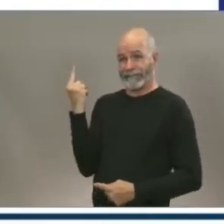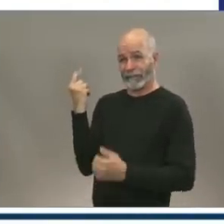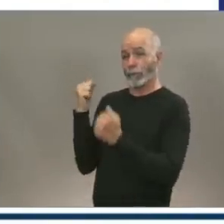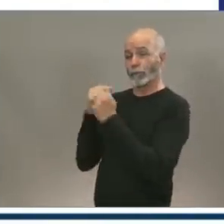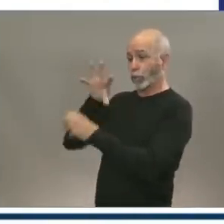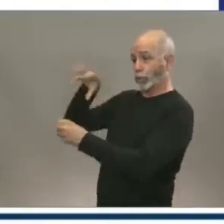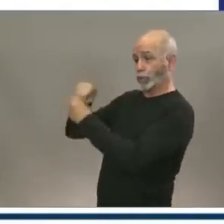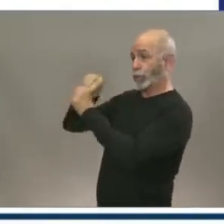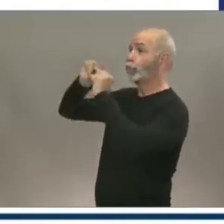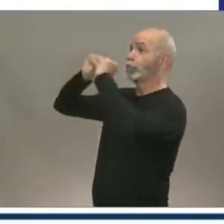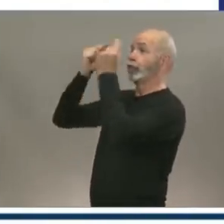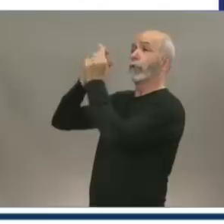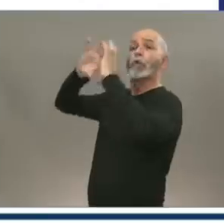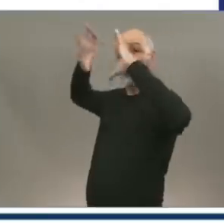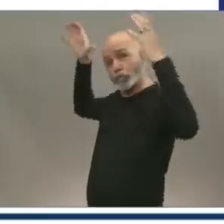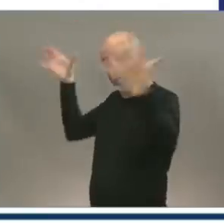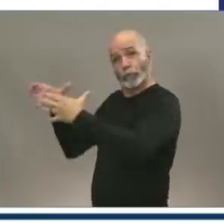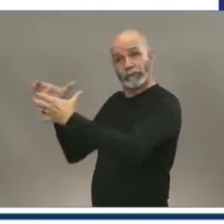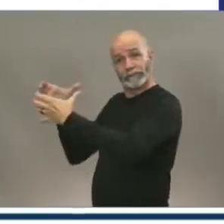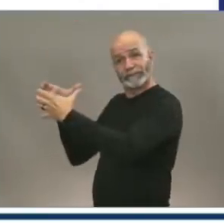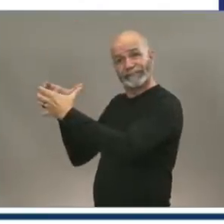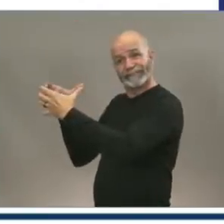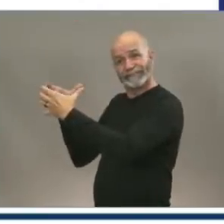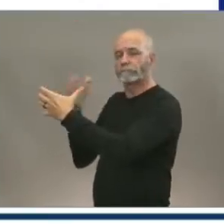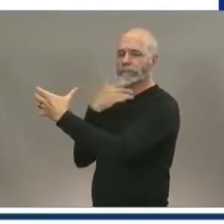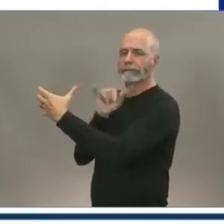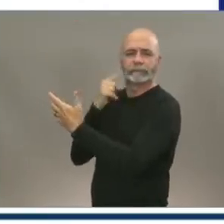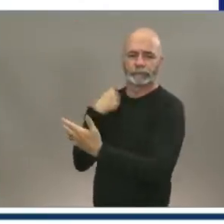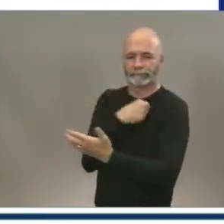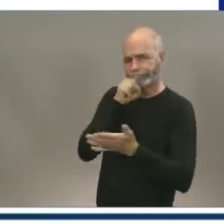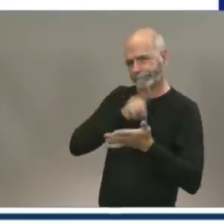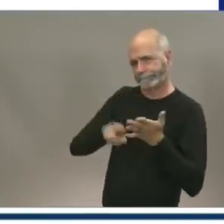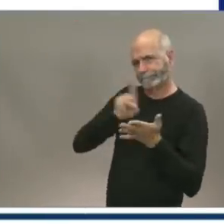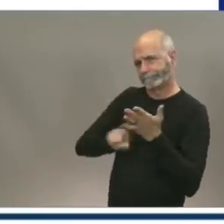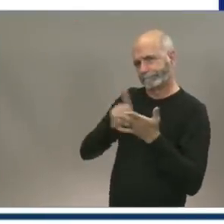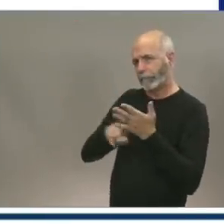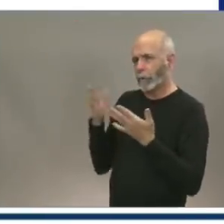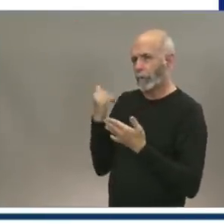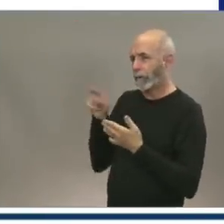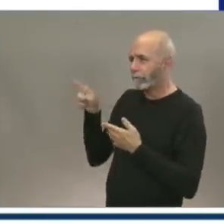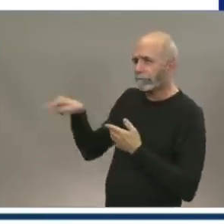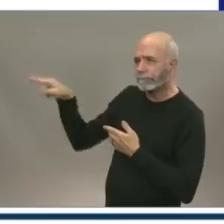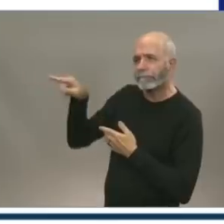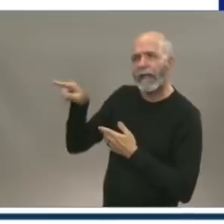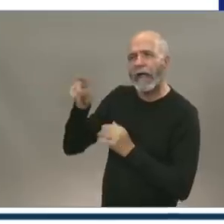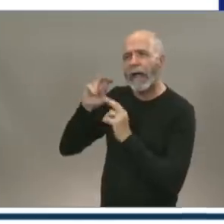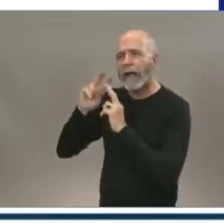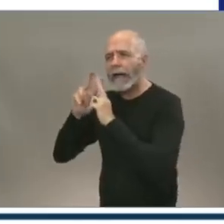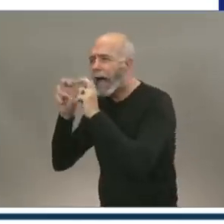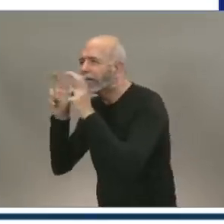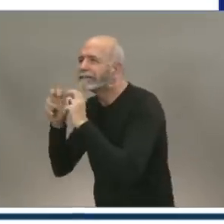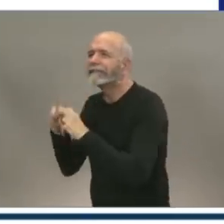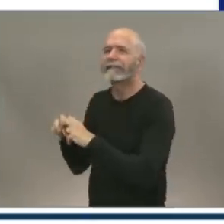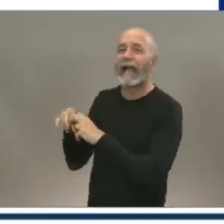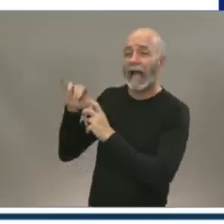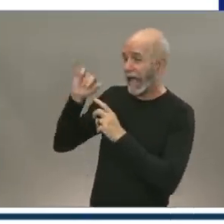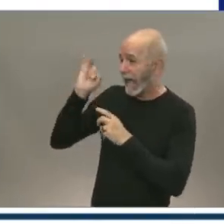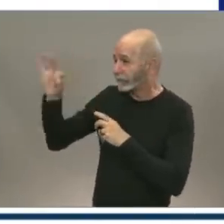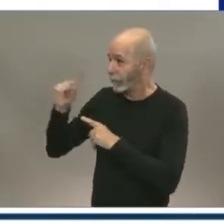individual? That part of the investigation is still ongoing as to whether this is kind of an official